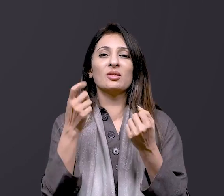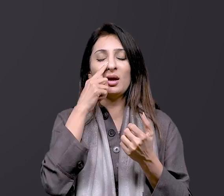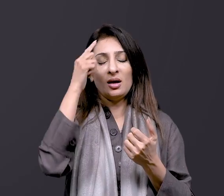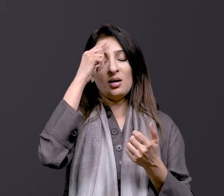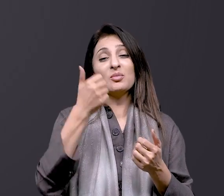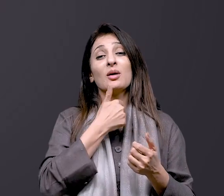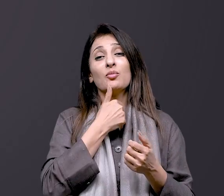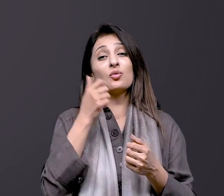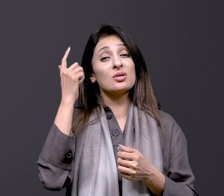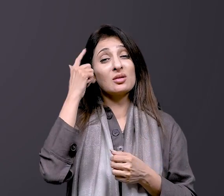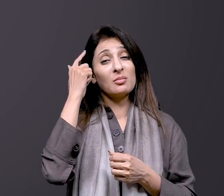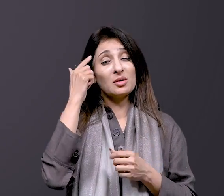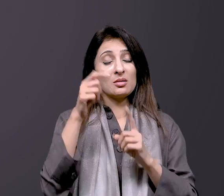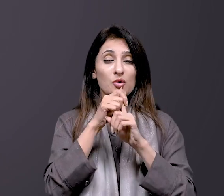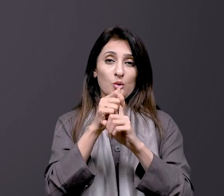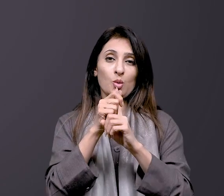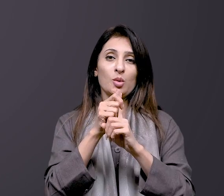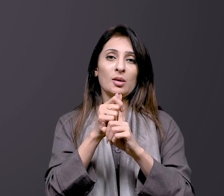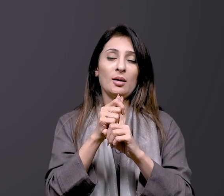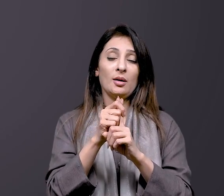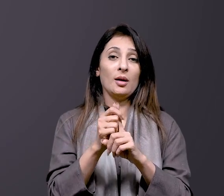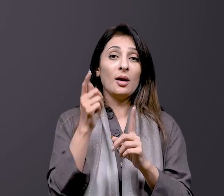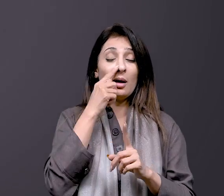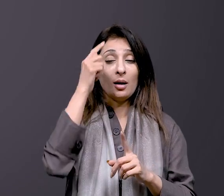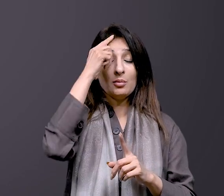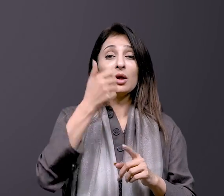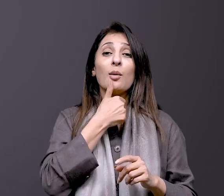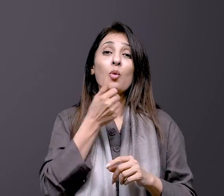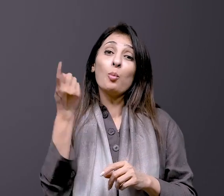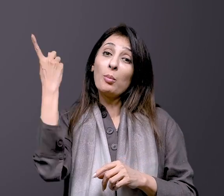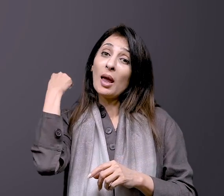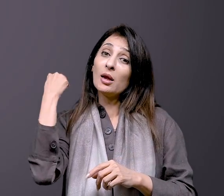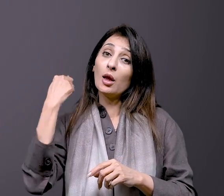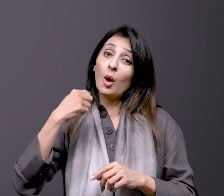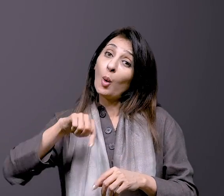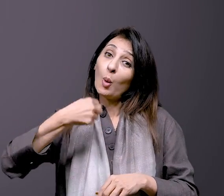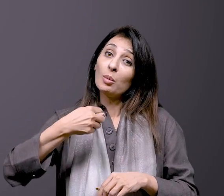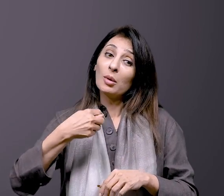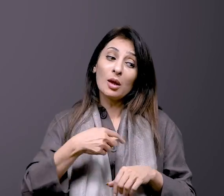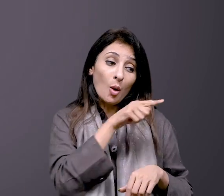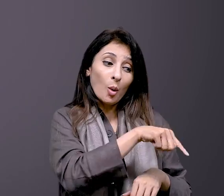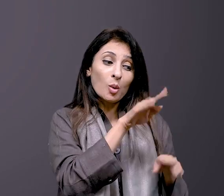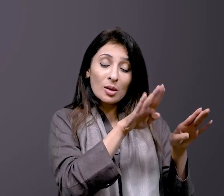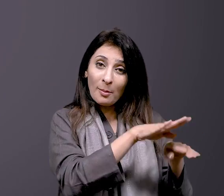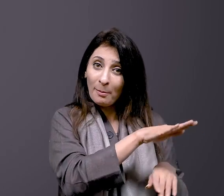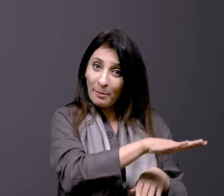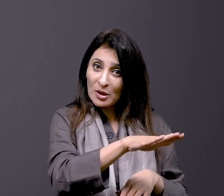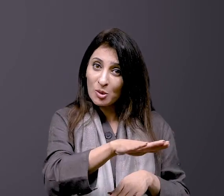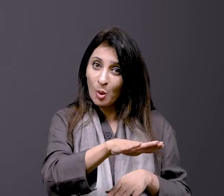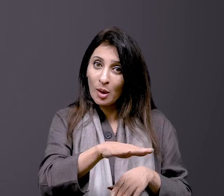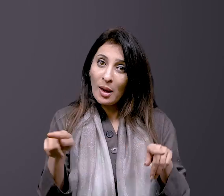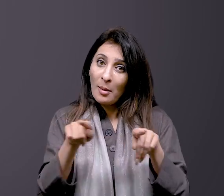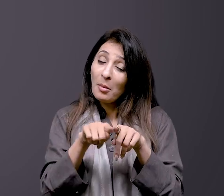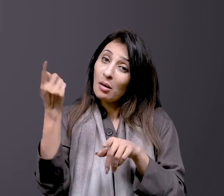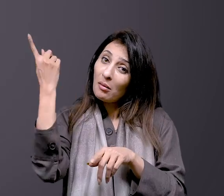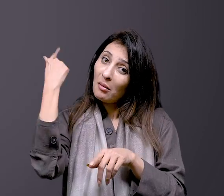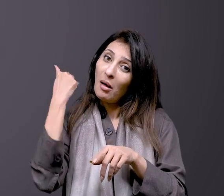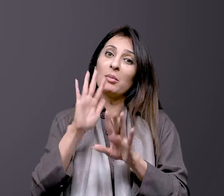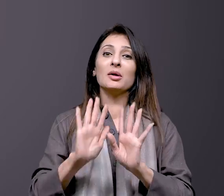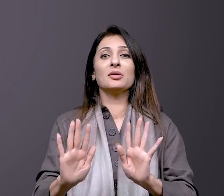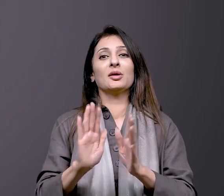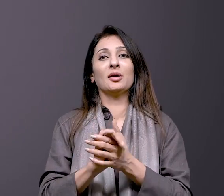up and to actually understand their inner world, to understand how they want to live their lives, what is a priority for